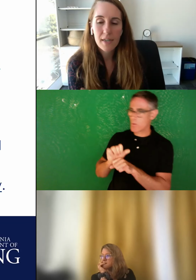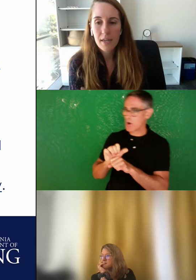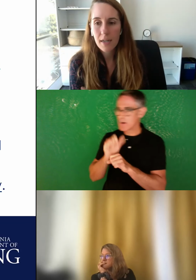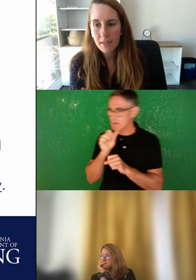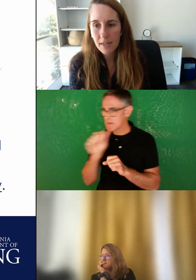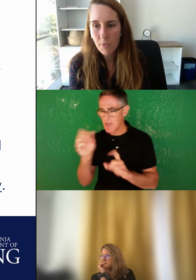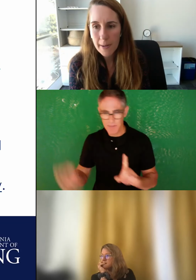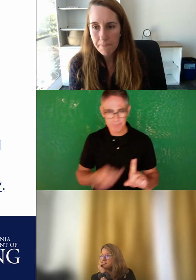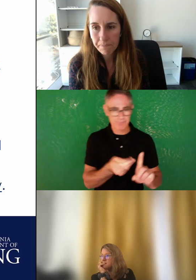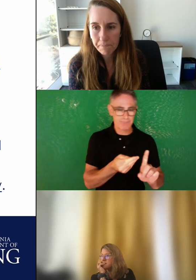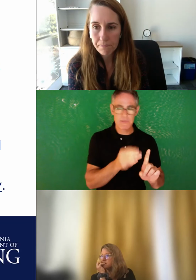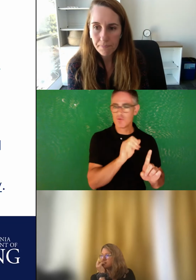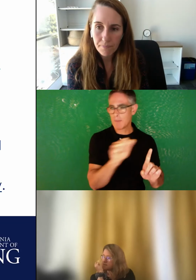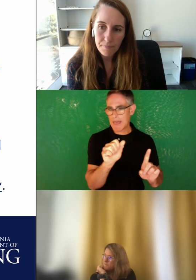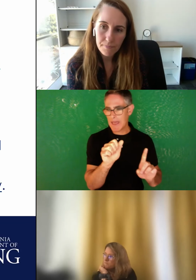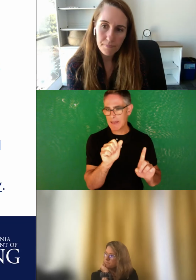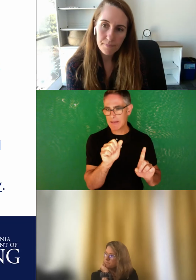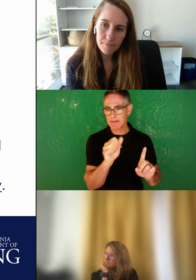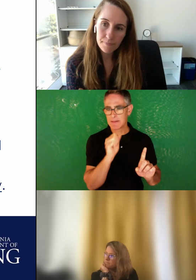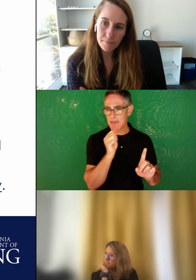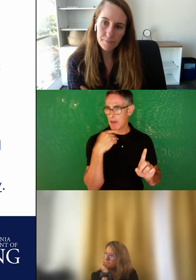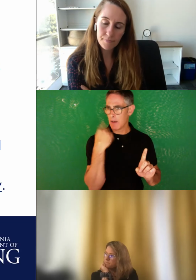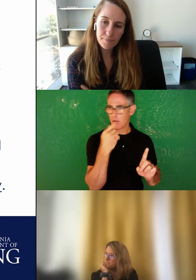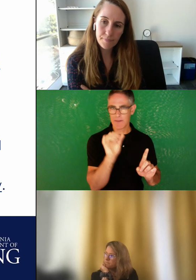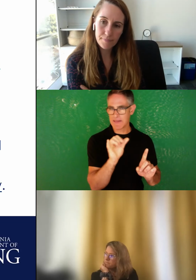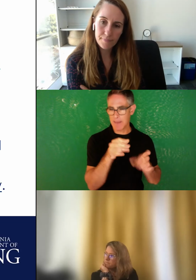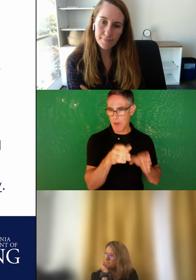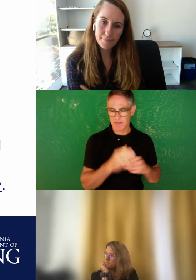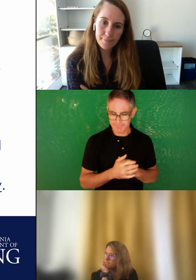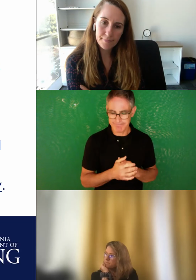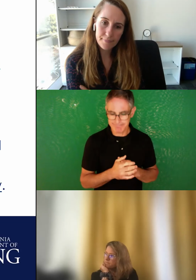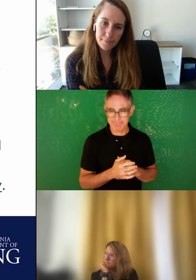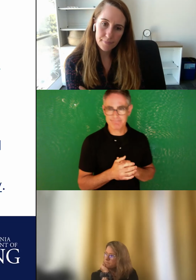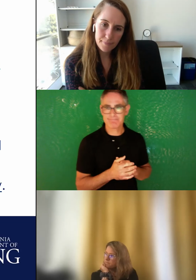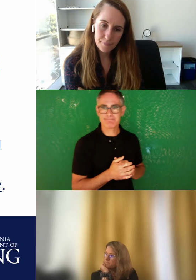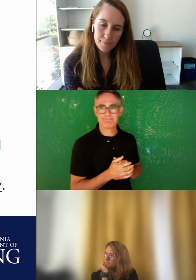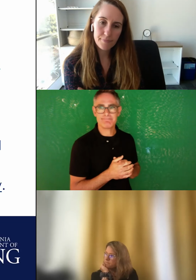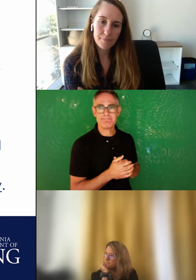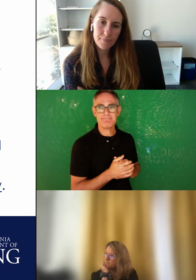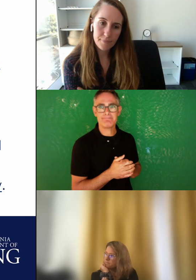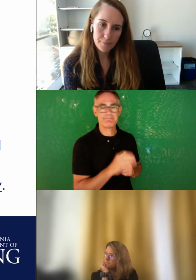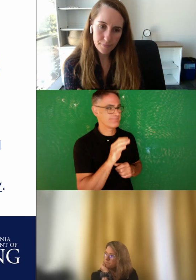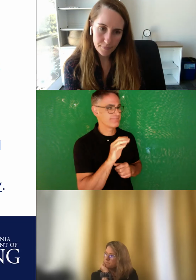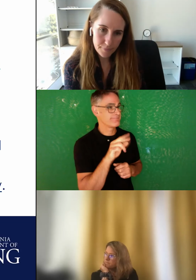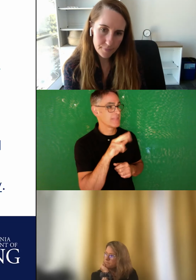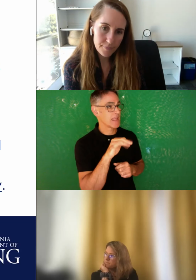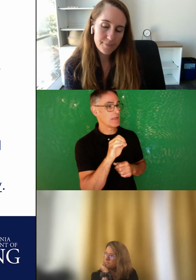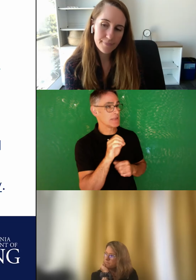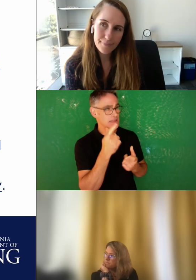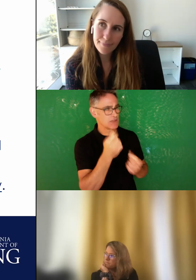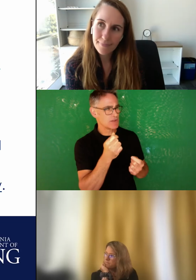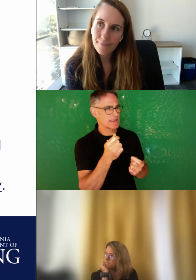AAAs in the same way. Yeah, that's a really interesting finding.